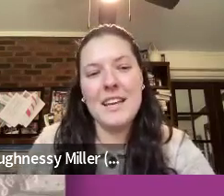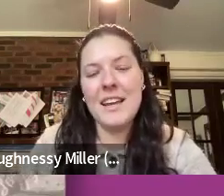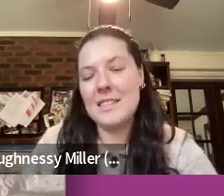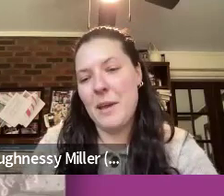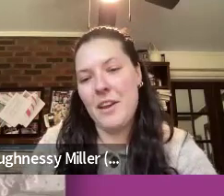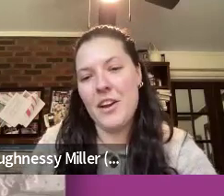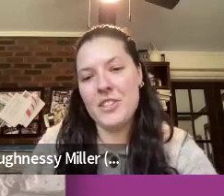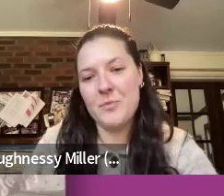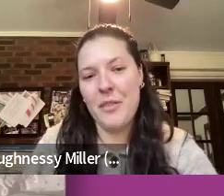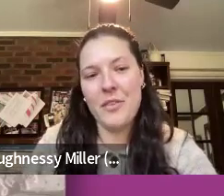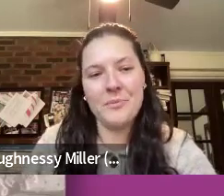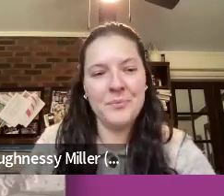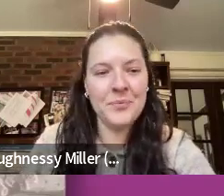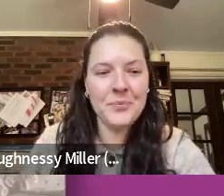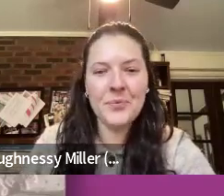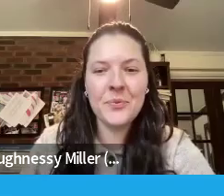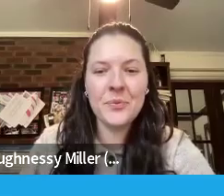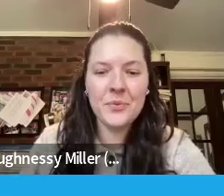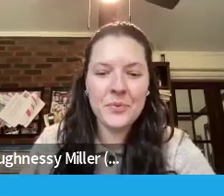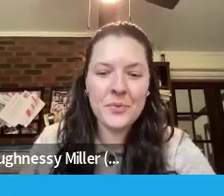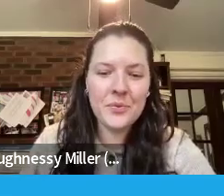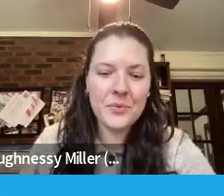Latina and Hispanic Heritage Month.